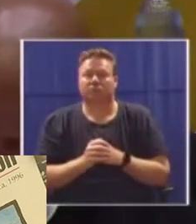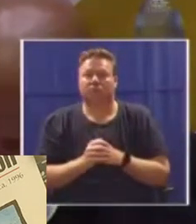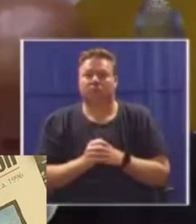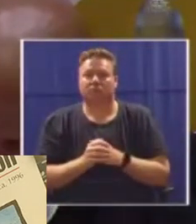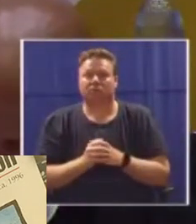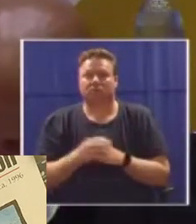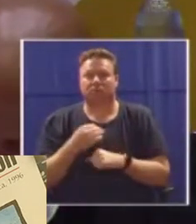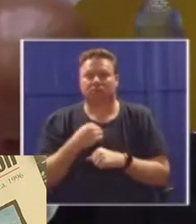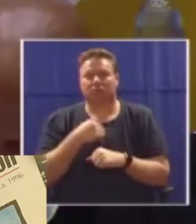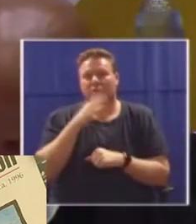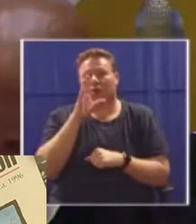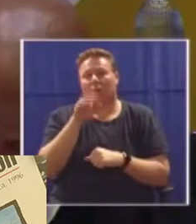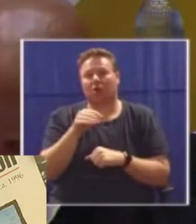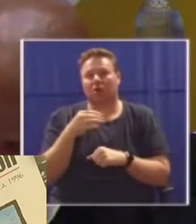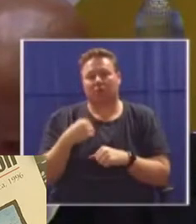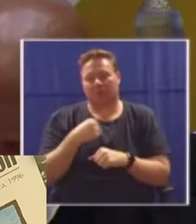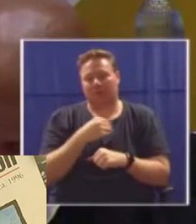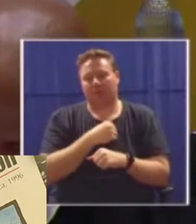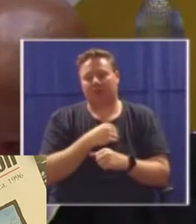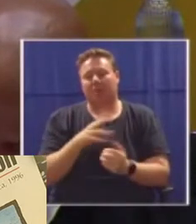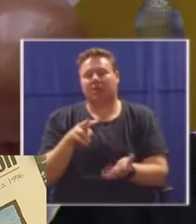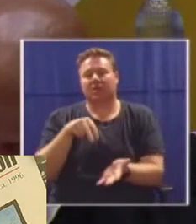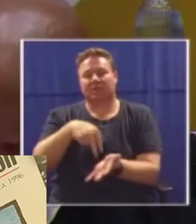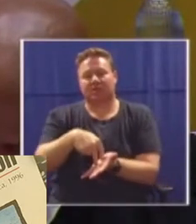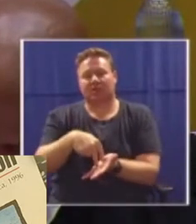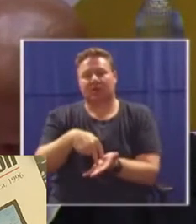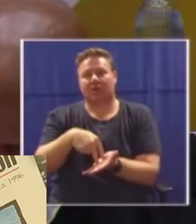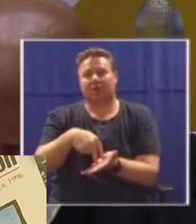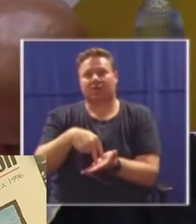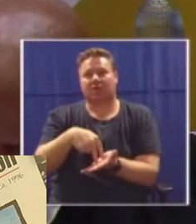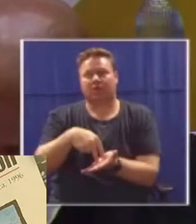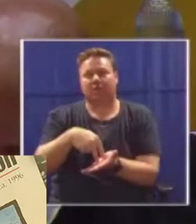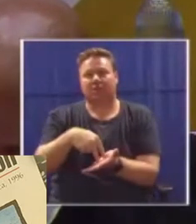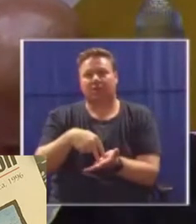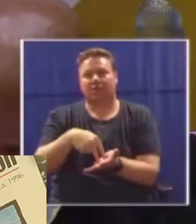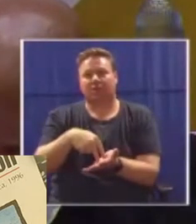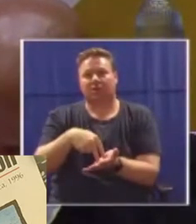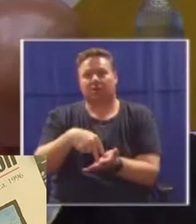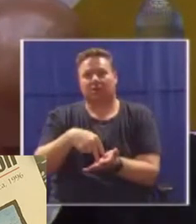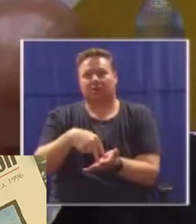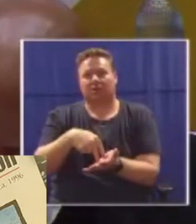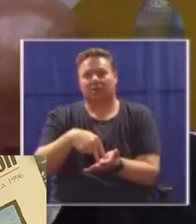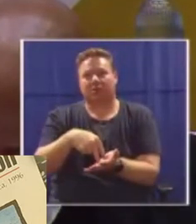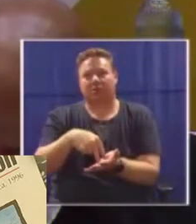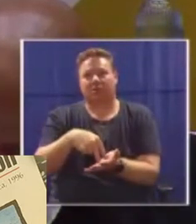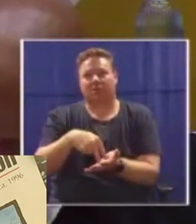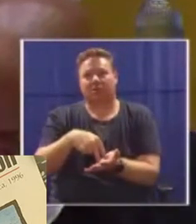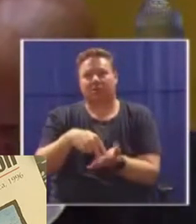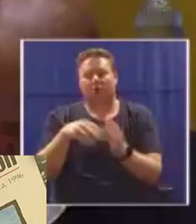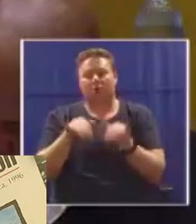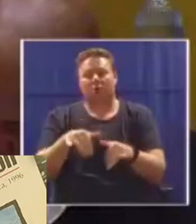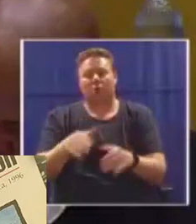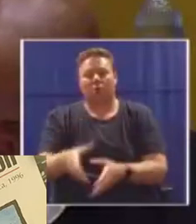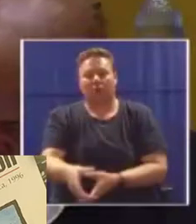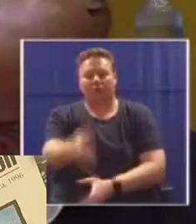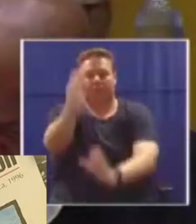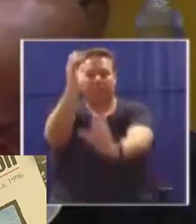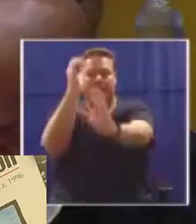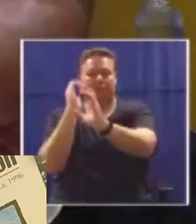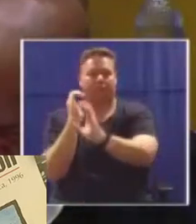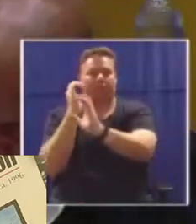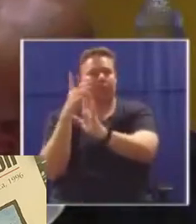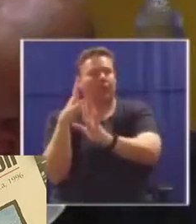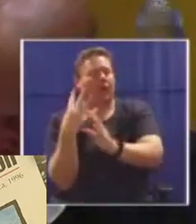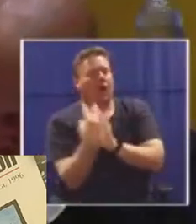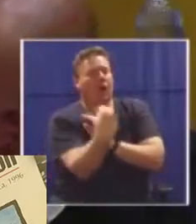I request members to stand and wait for the mains to leave the